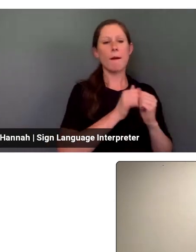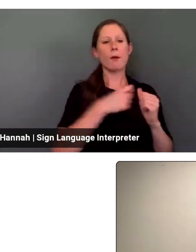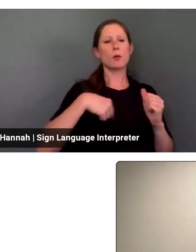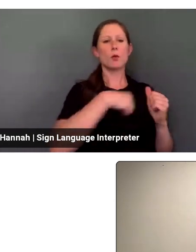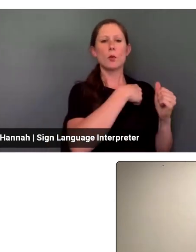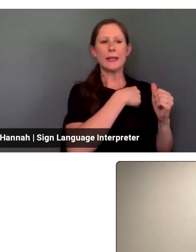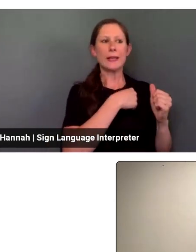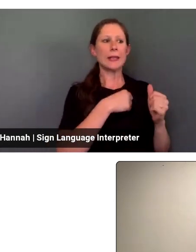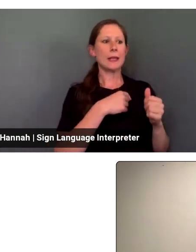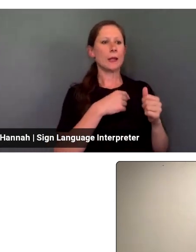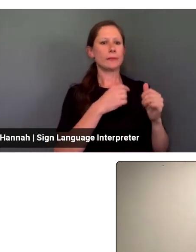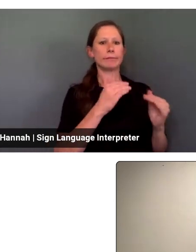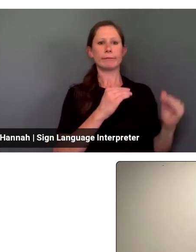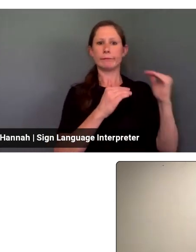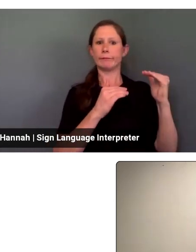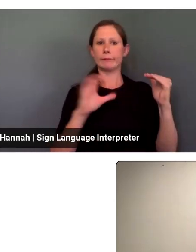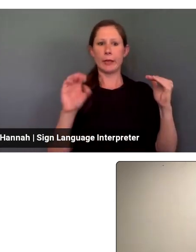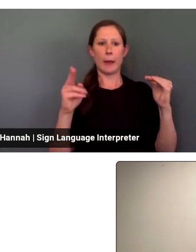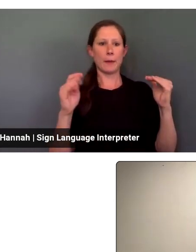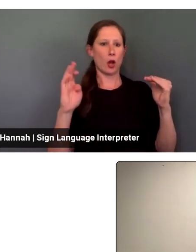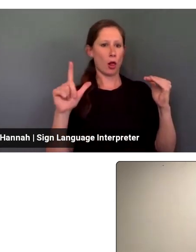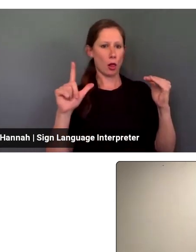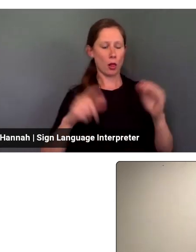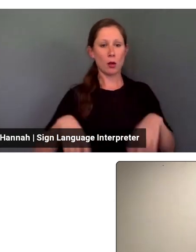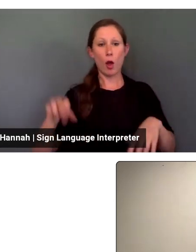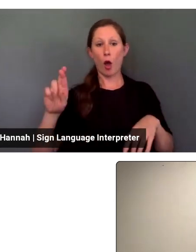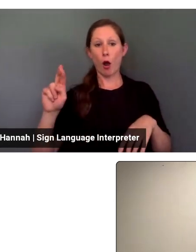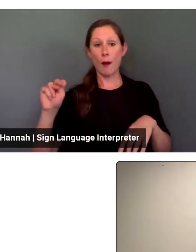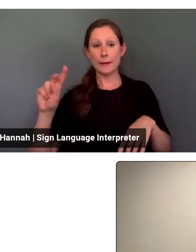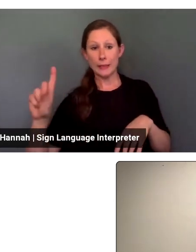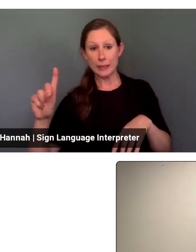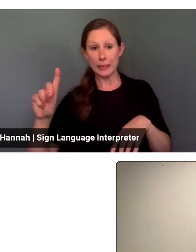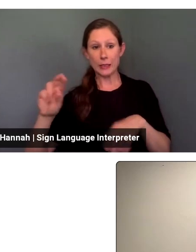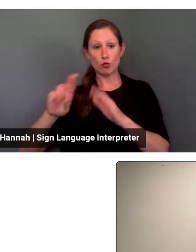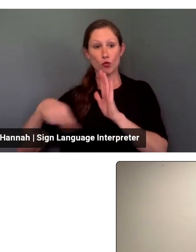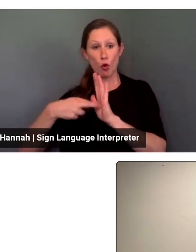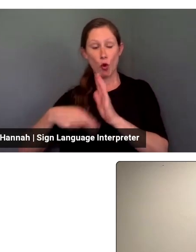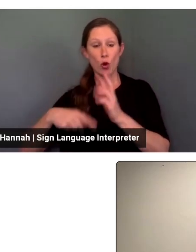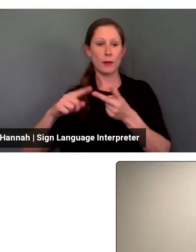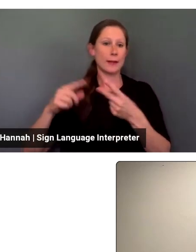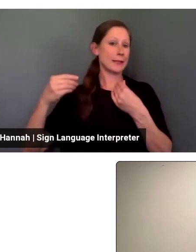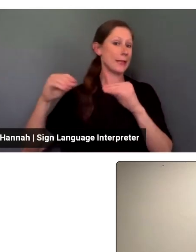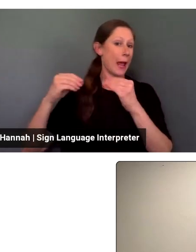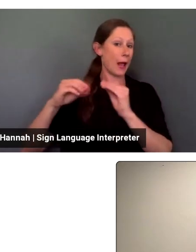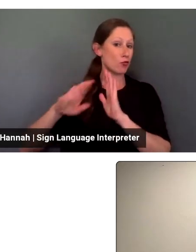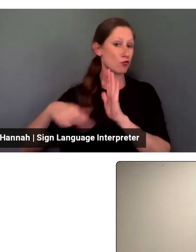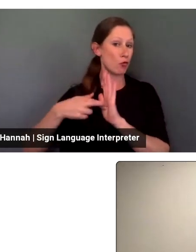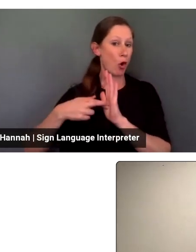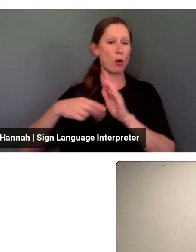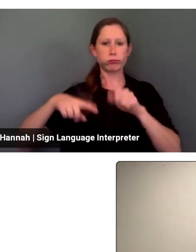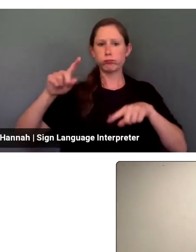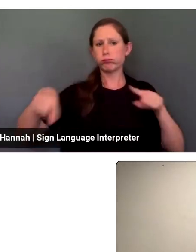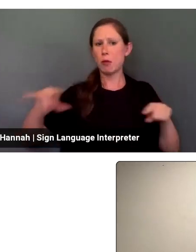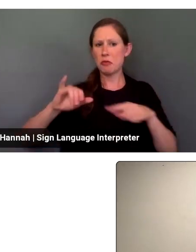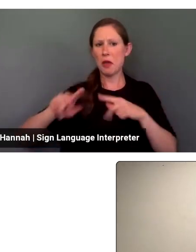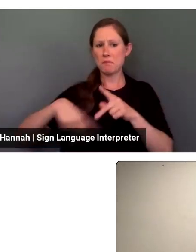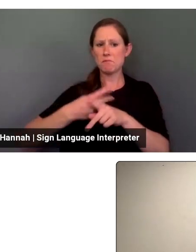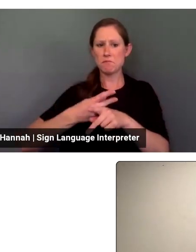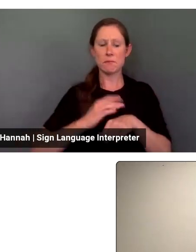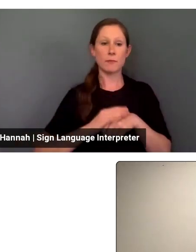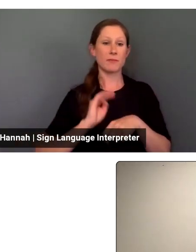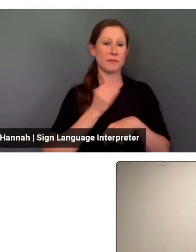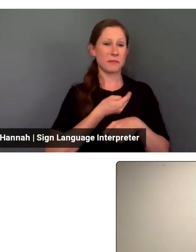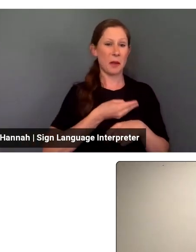capital to, for example, R&D roles versus sales roles, et cetera. So our compensation